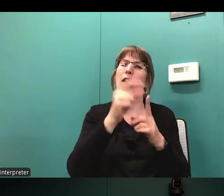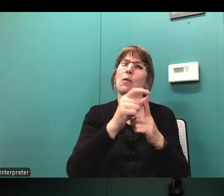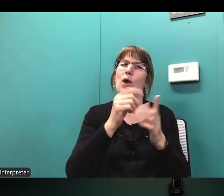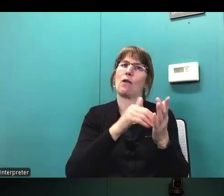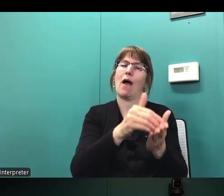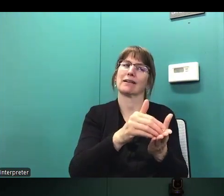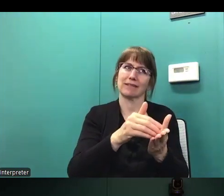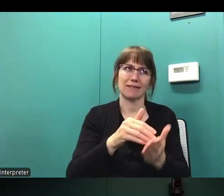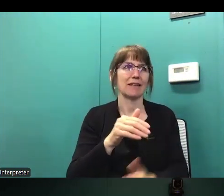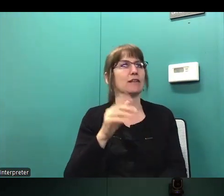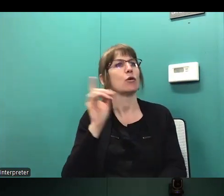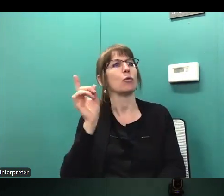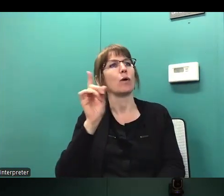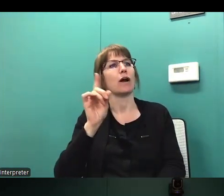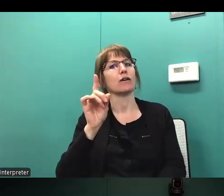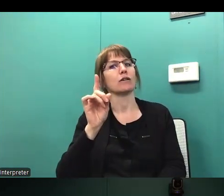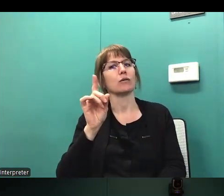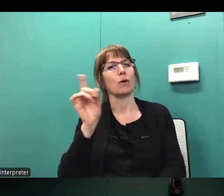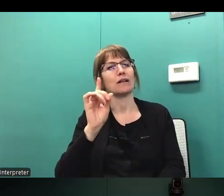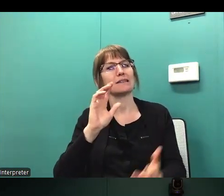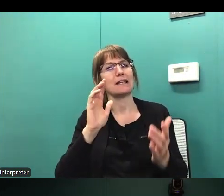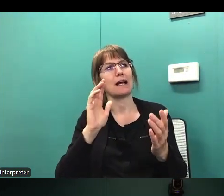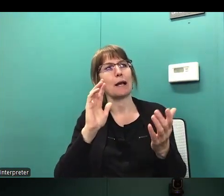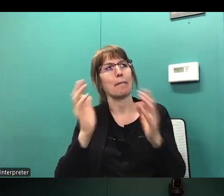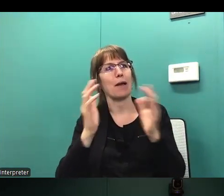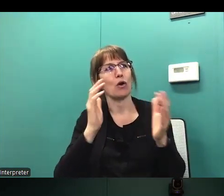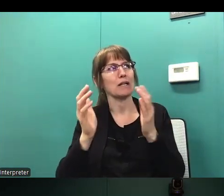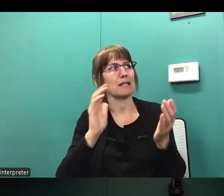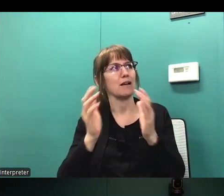So where does that have the comparatives or like superlatives and?